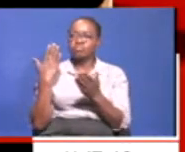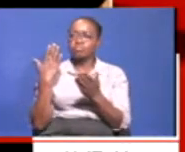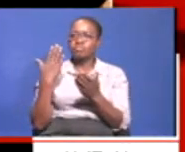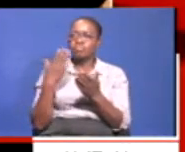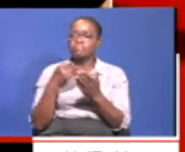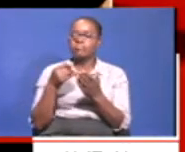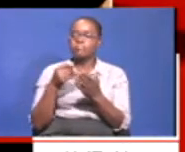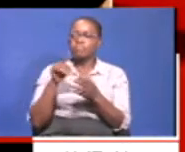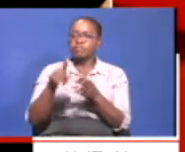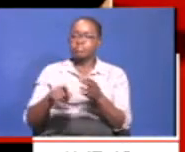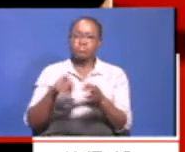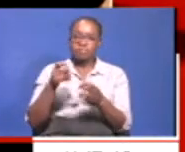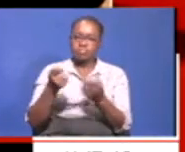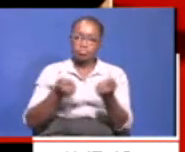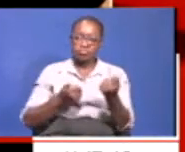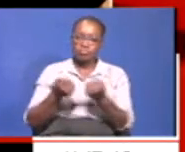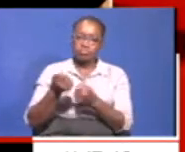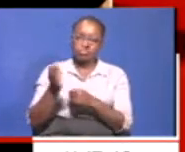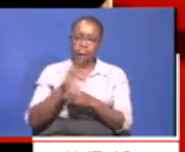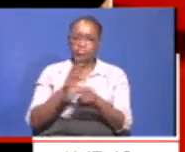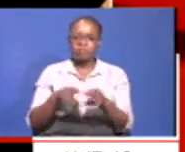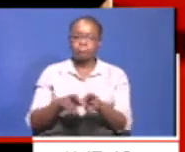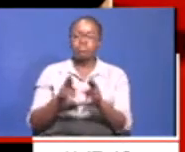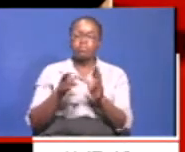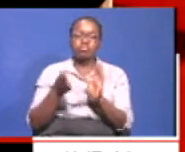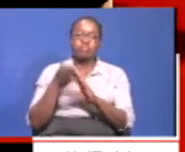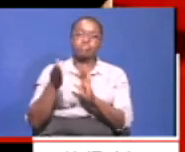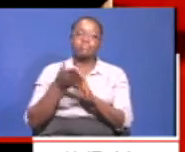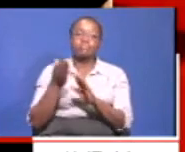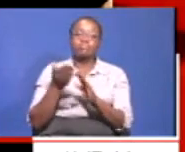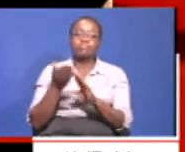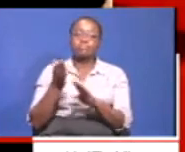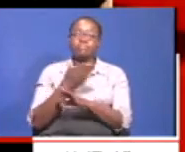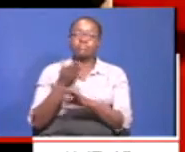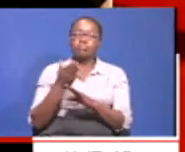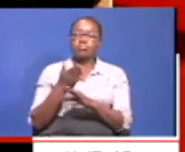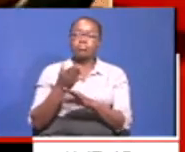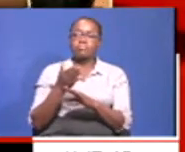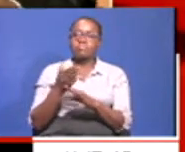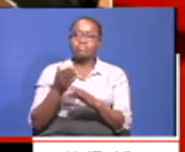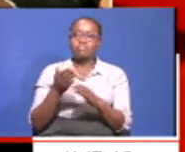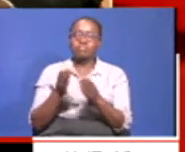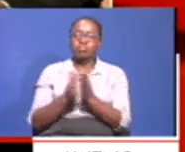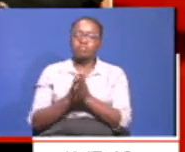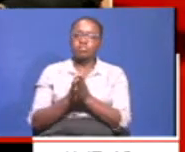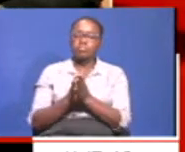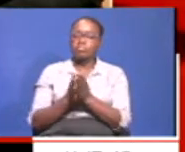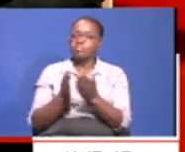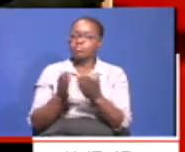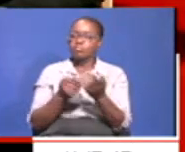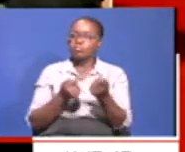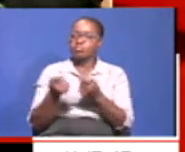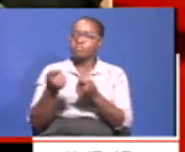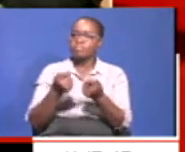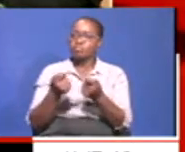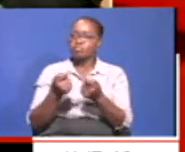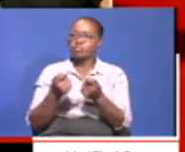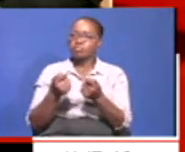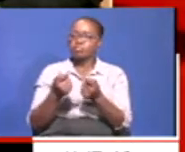car back on the road quickly before the service, the scheduled service as per the rally